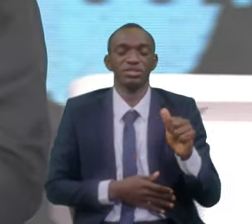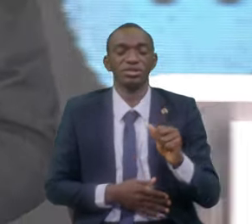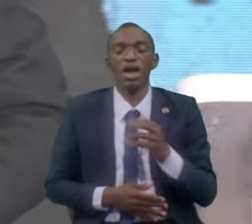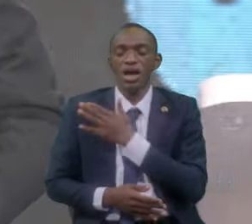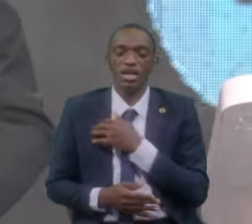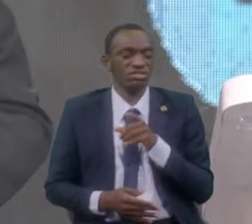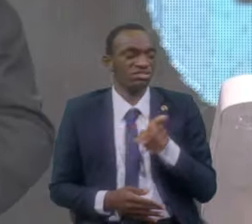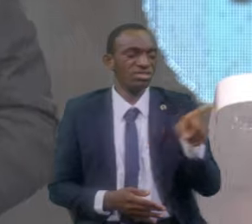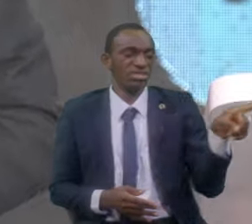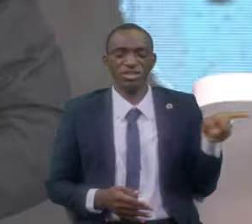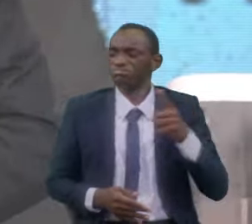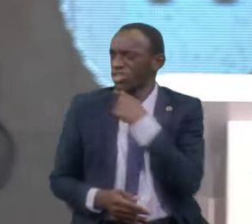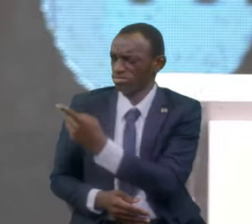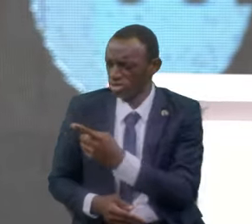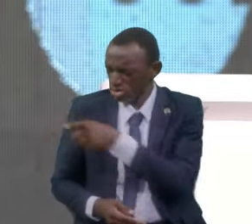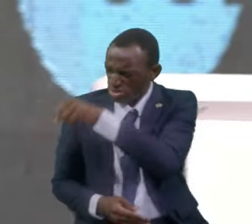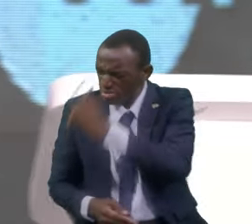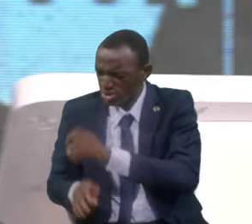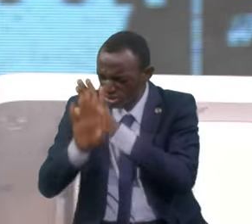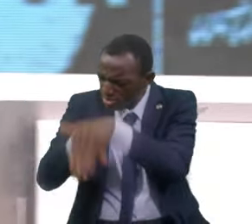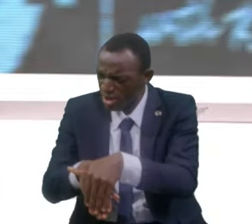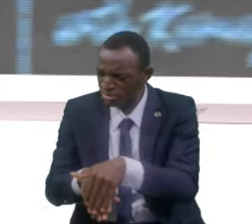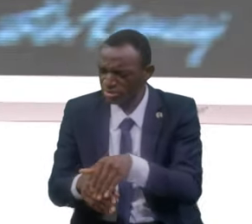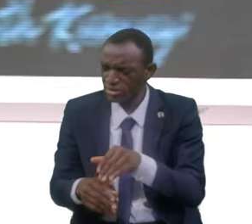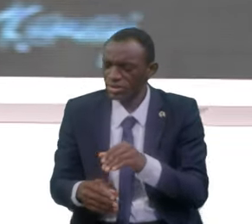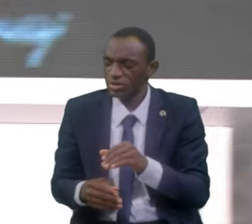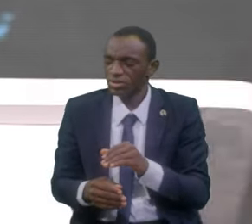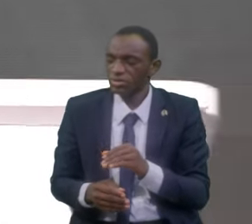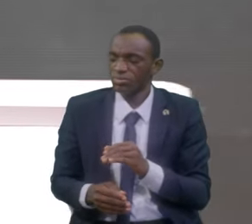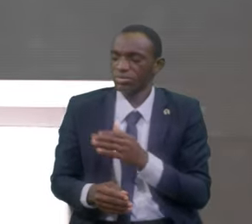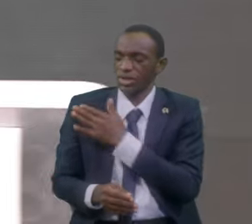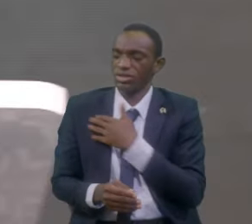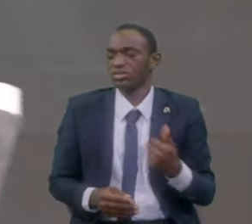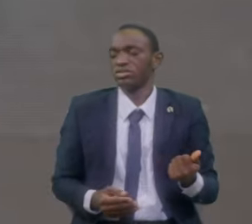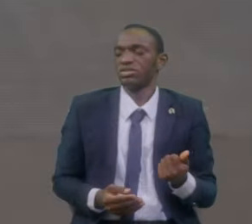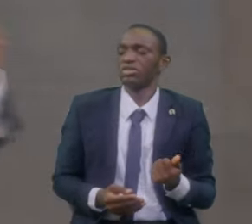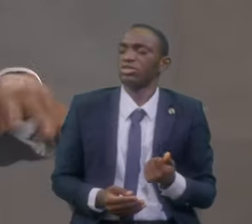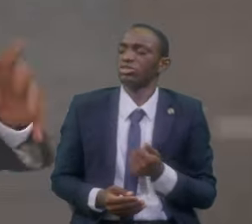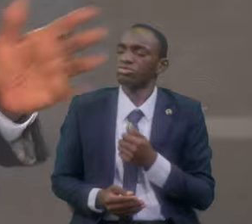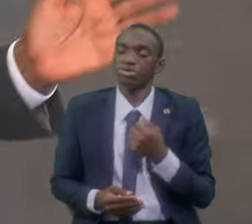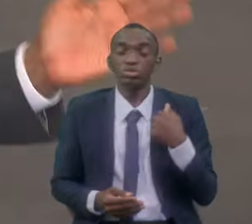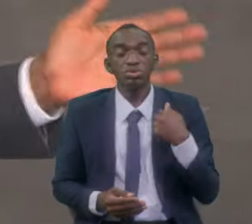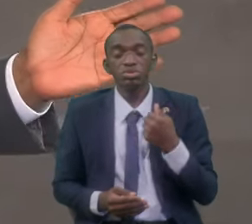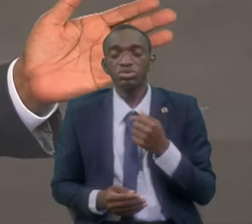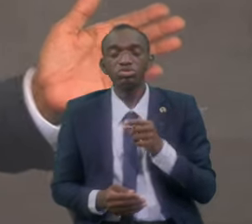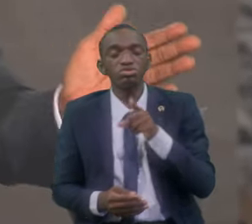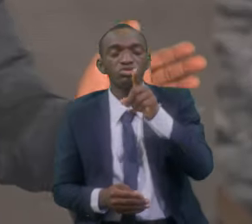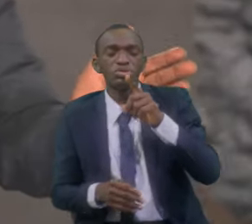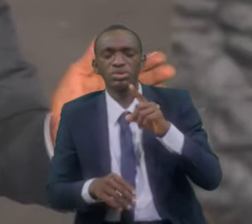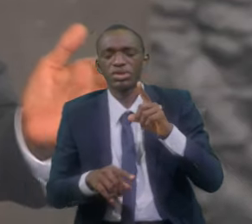everyone to bow, to bend. They don't want us to keep on bowing to Christ. They now